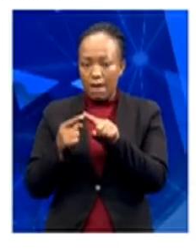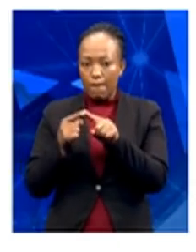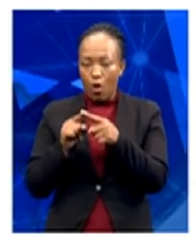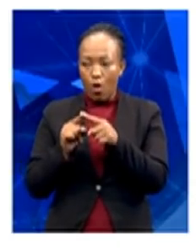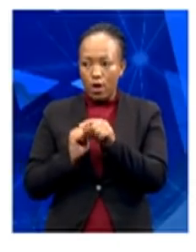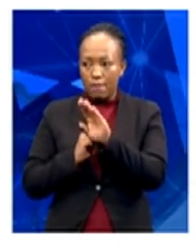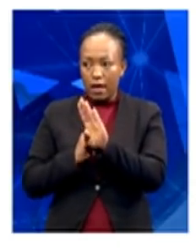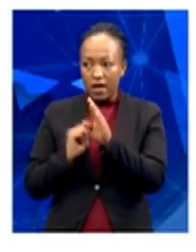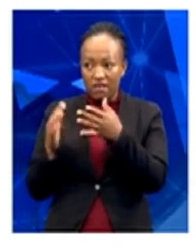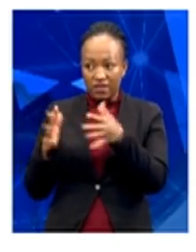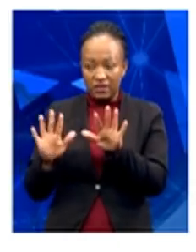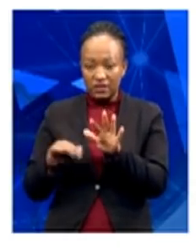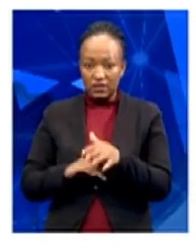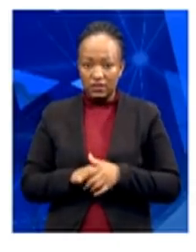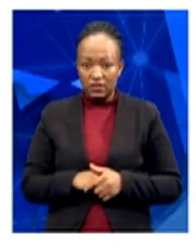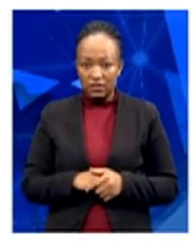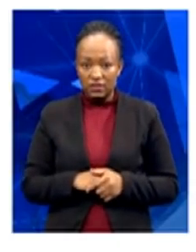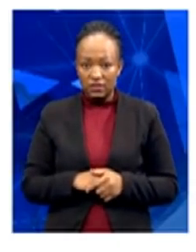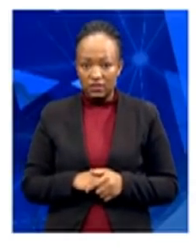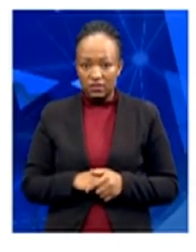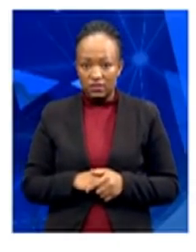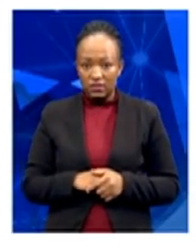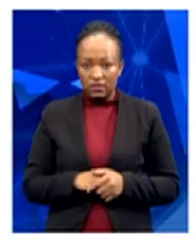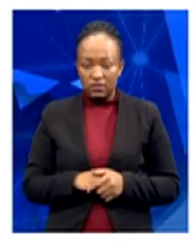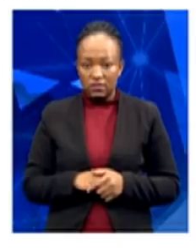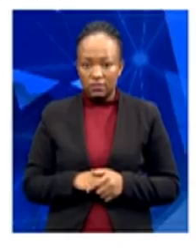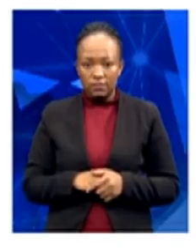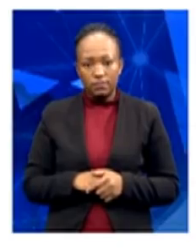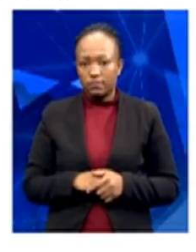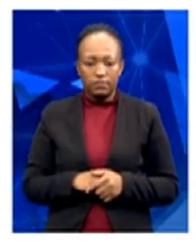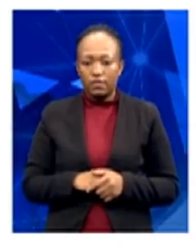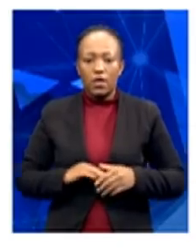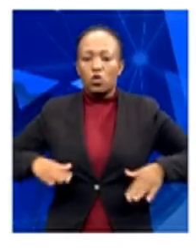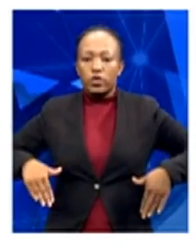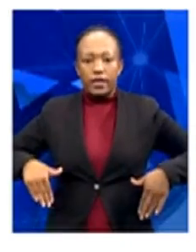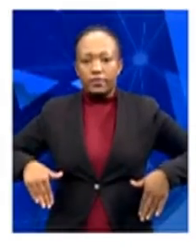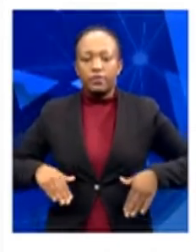No, it has not been done. It's the one that follows on this one because they